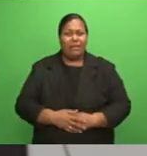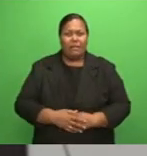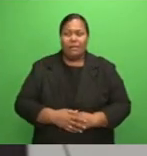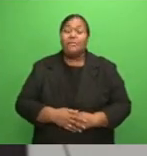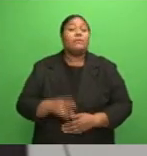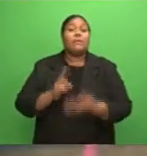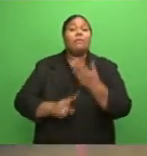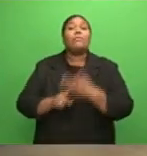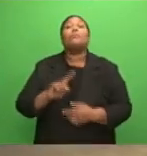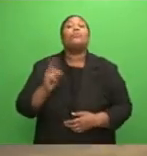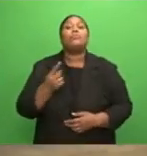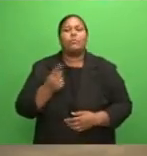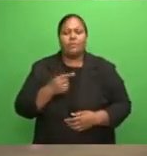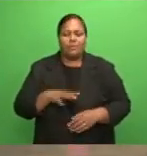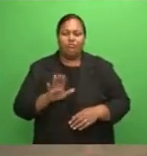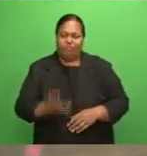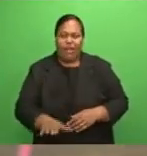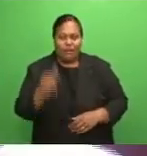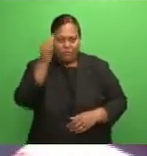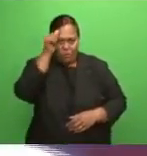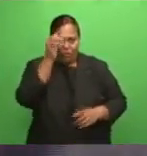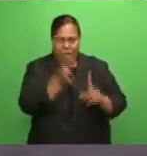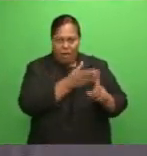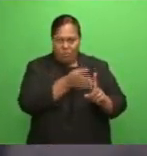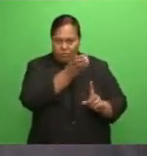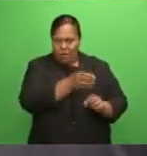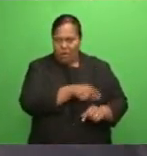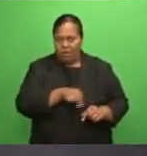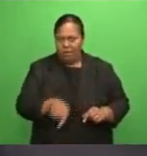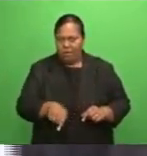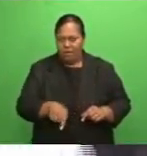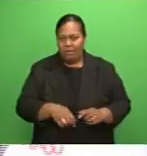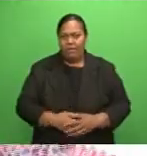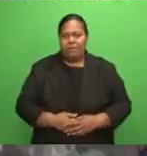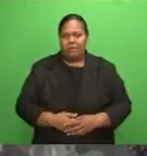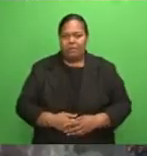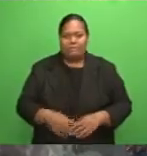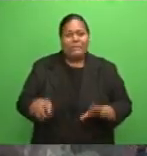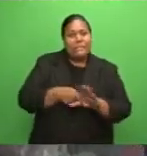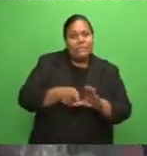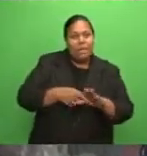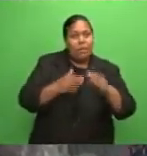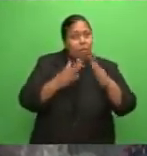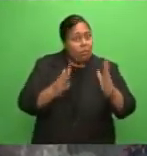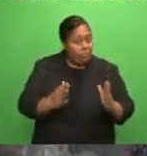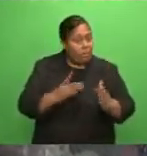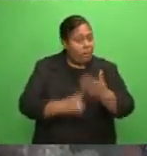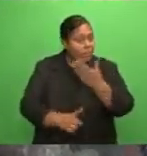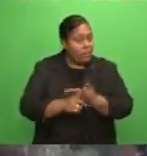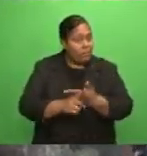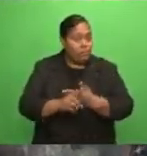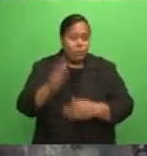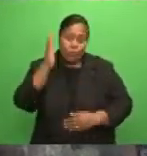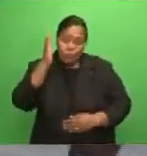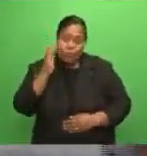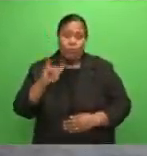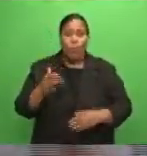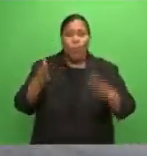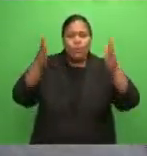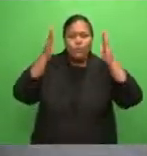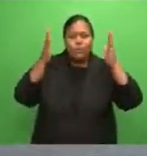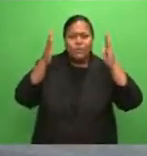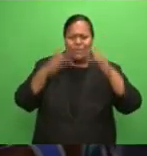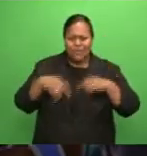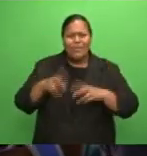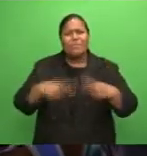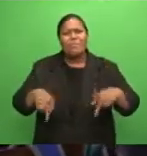child knows. Many of these abuse cases are happening inside the children's home, school or church, places regarded